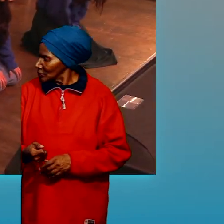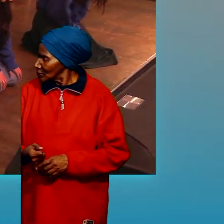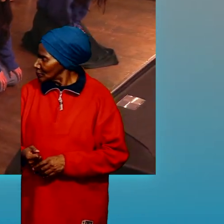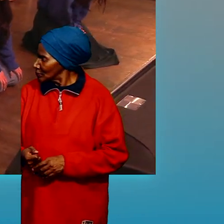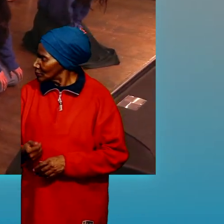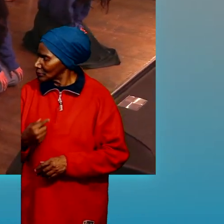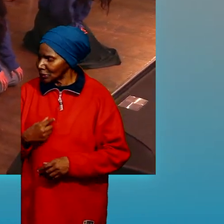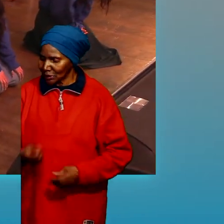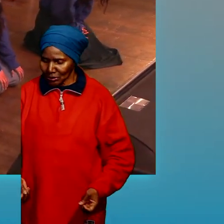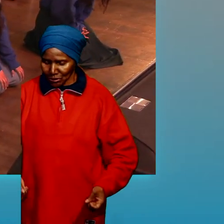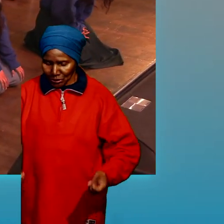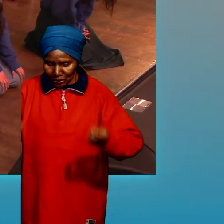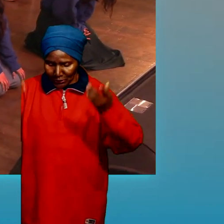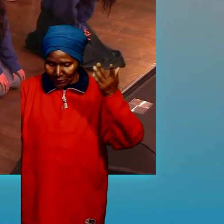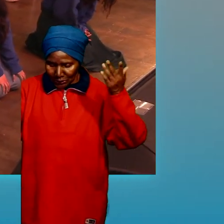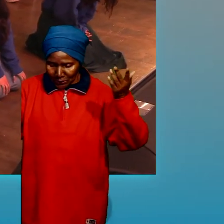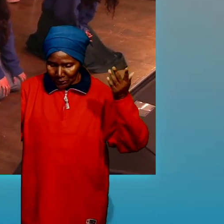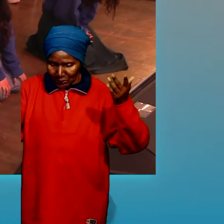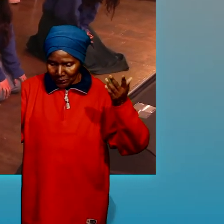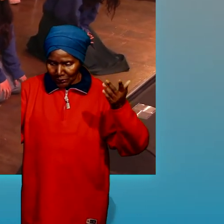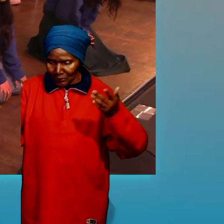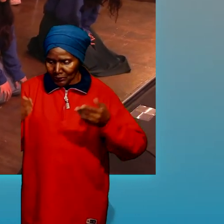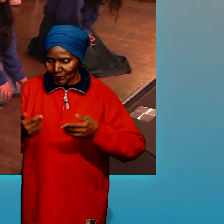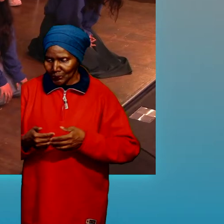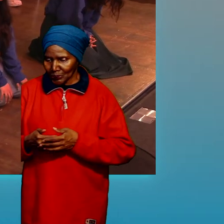I surrender.